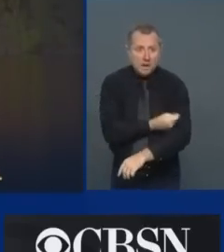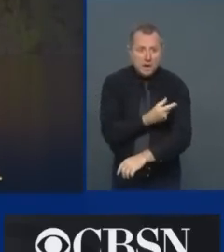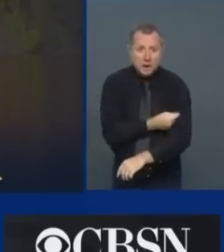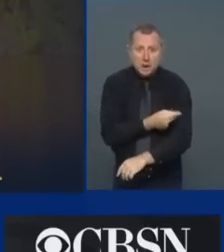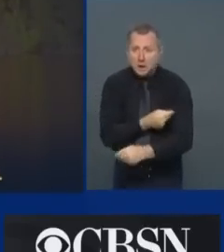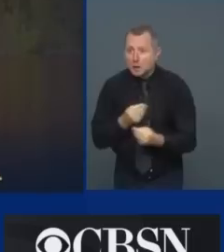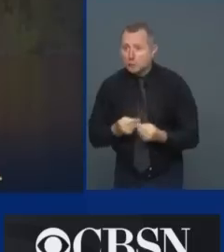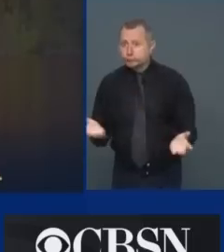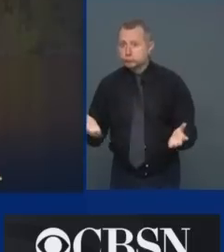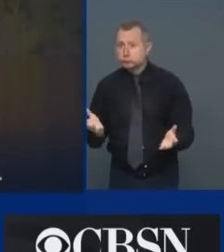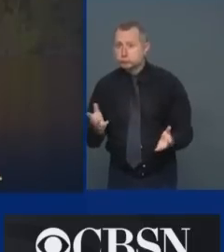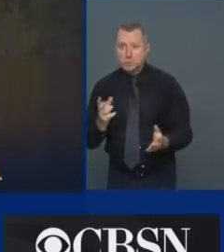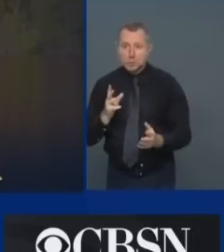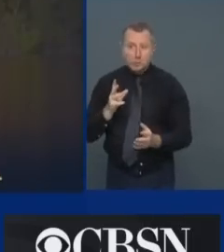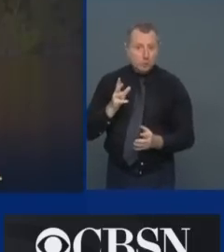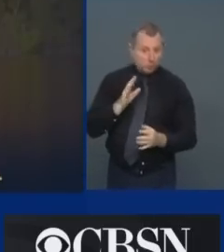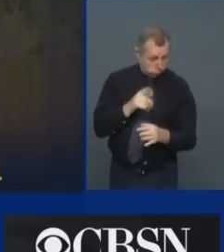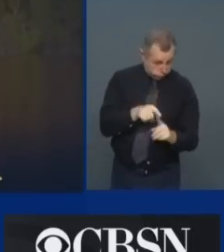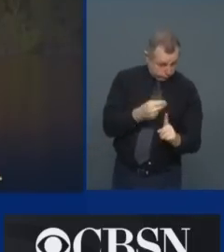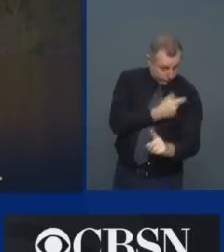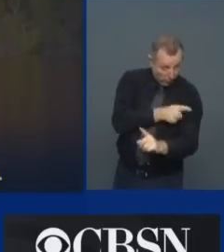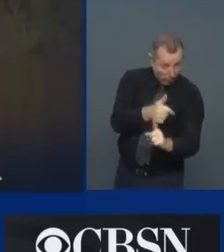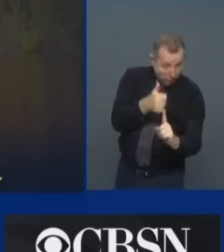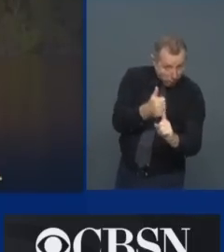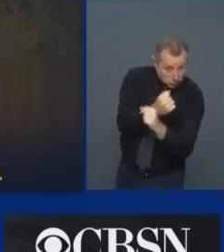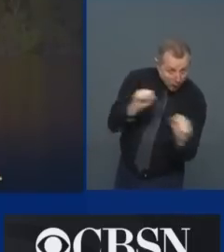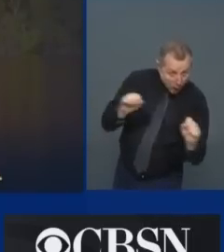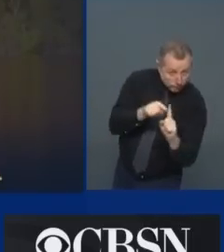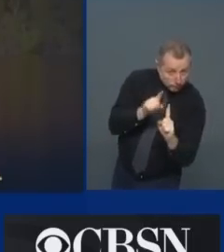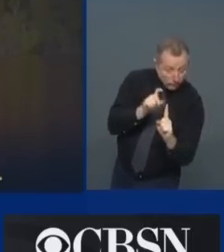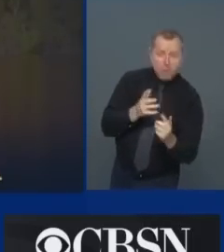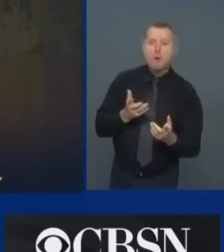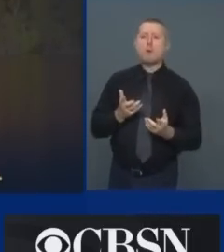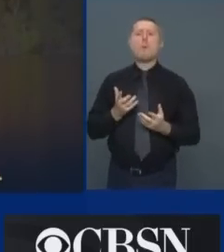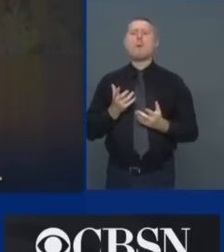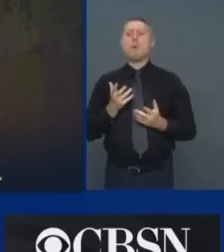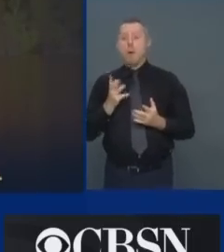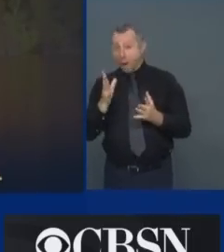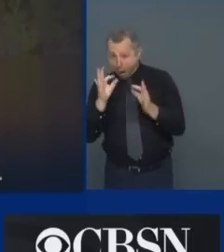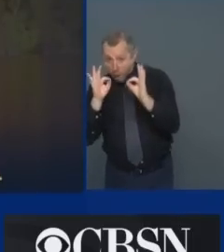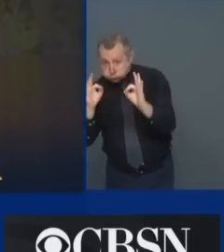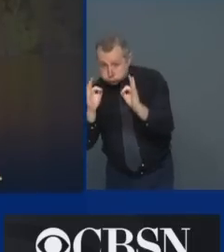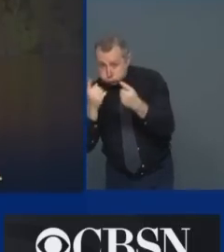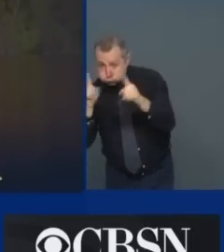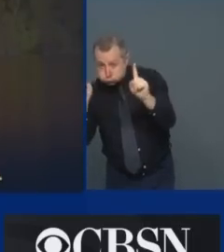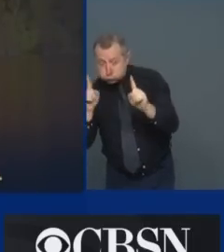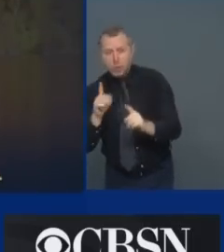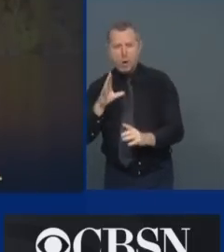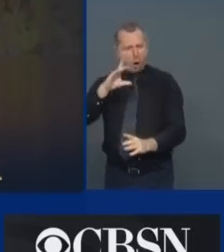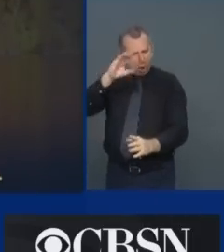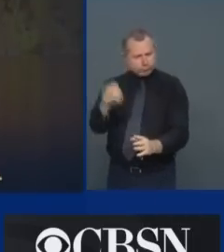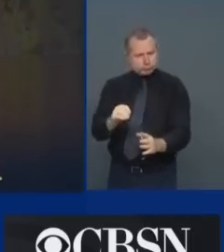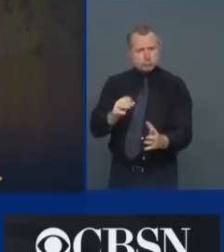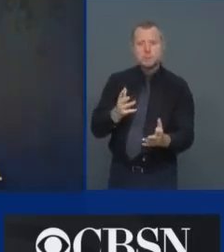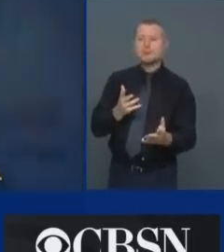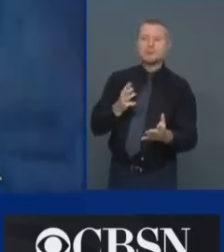Is it safe? What's the efficacy? How do we administer it? Flu season is